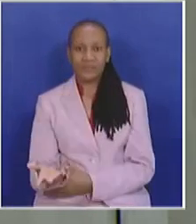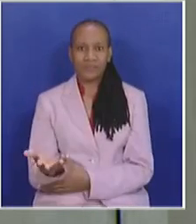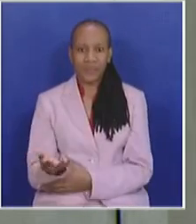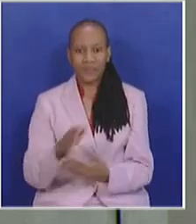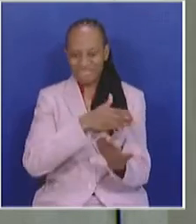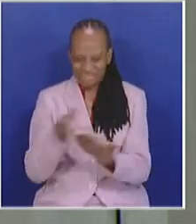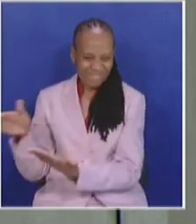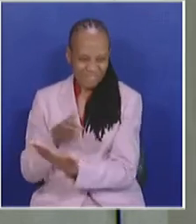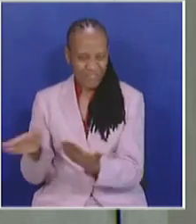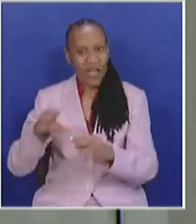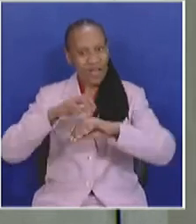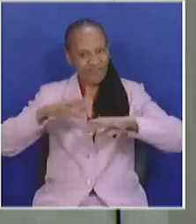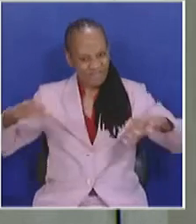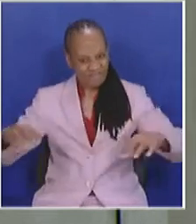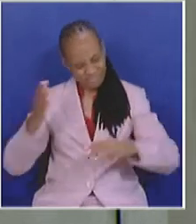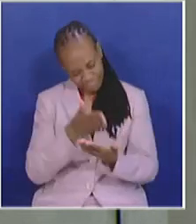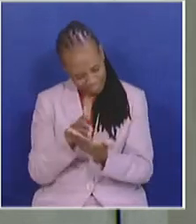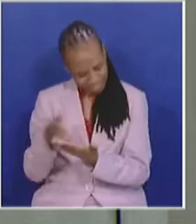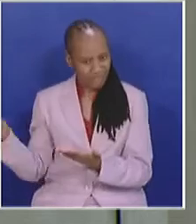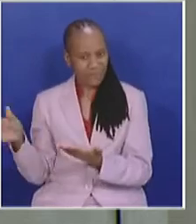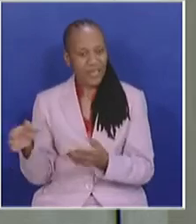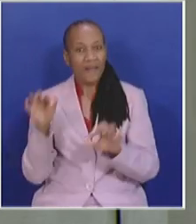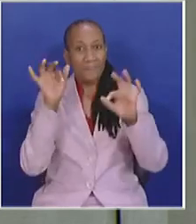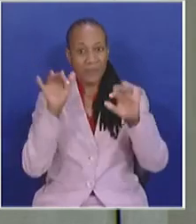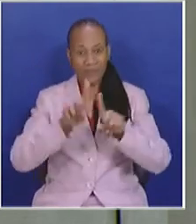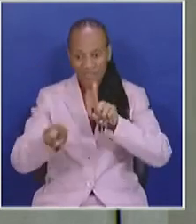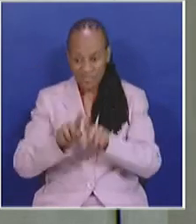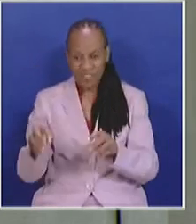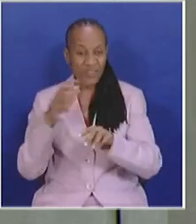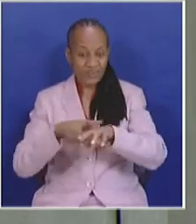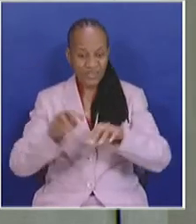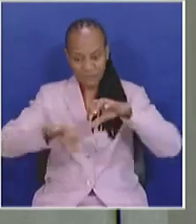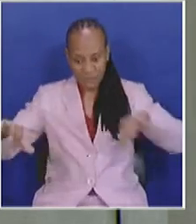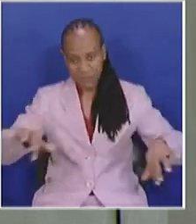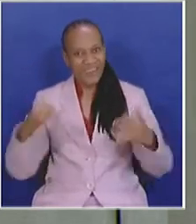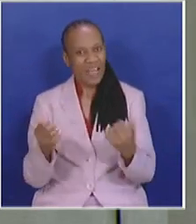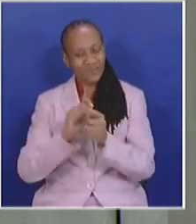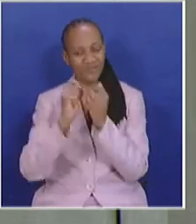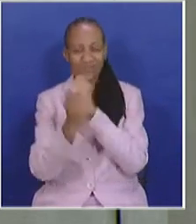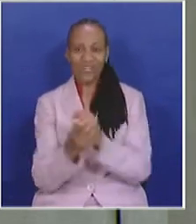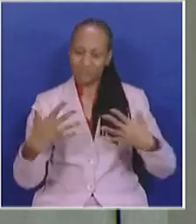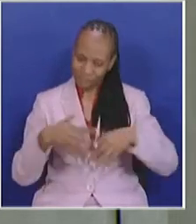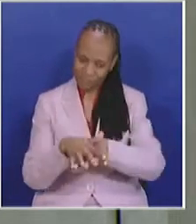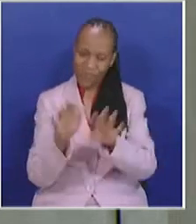eradicate the legacy of apartheid and social exclusion of our poor communities. Equally, there has been